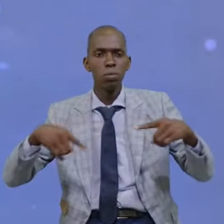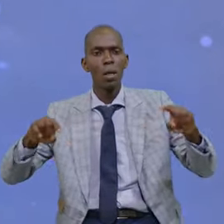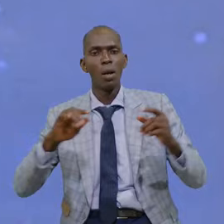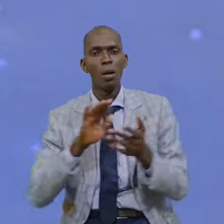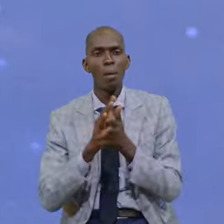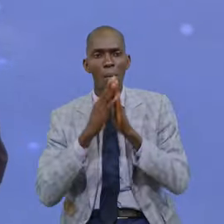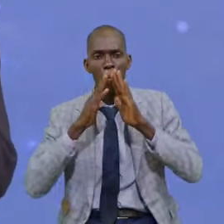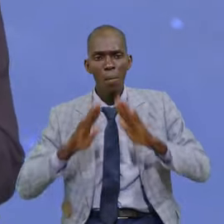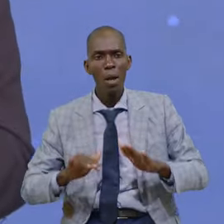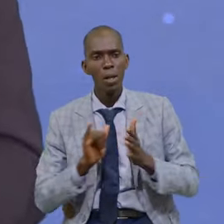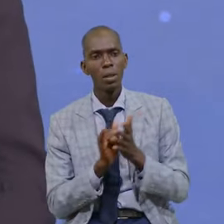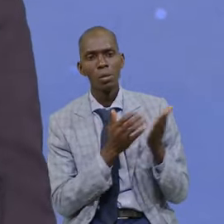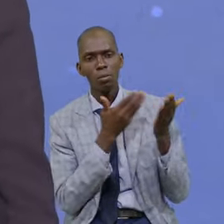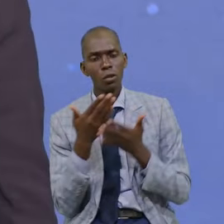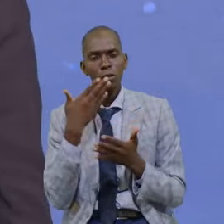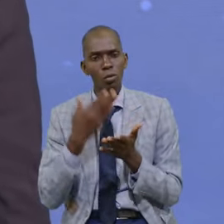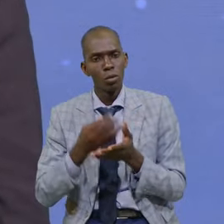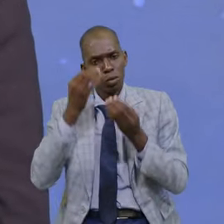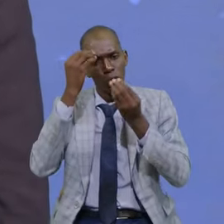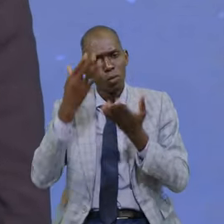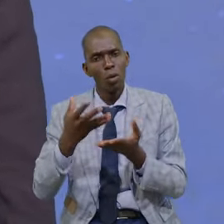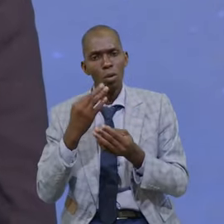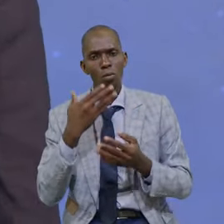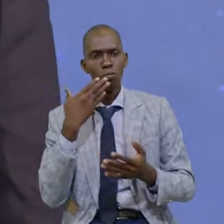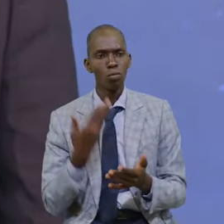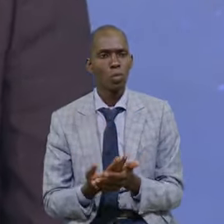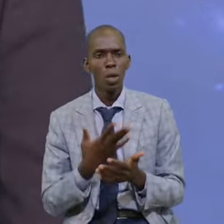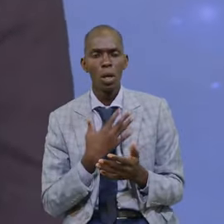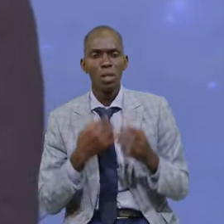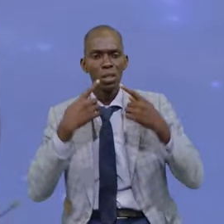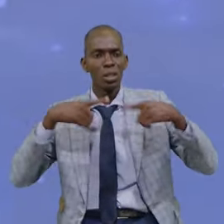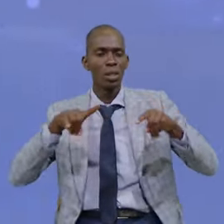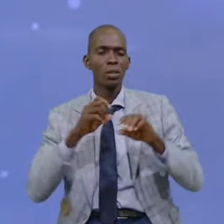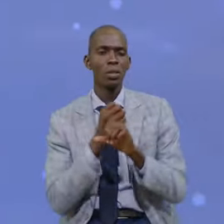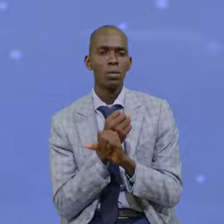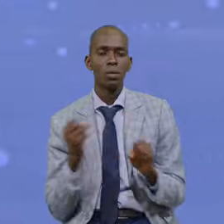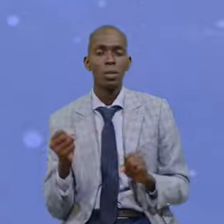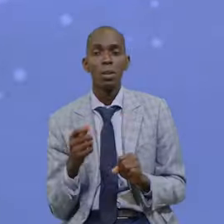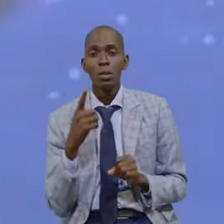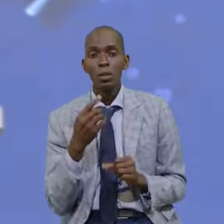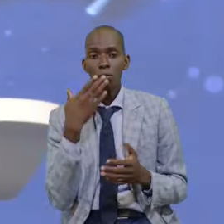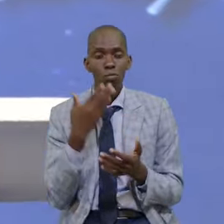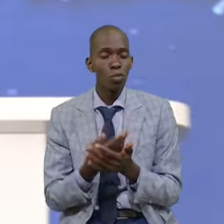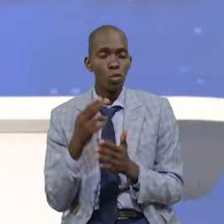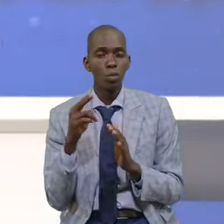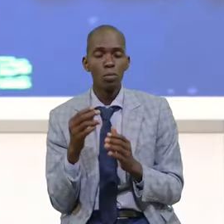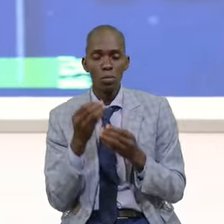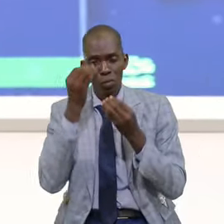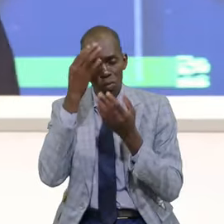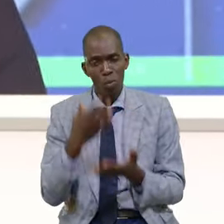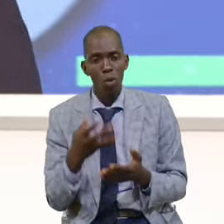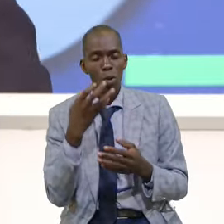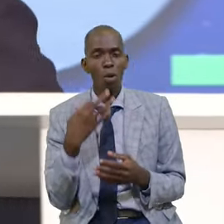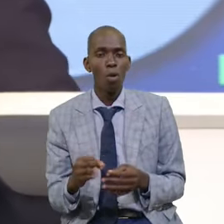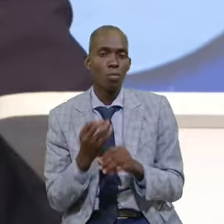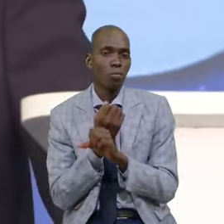of good, that publisheth salvation. Salvation. The good news of salvation. The